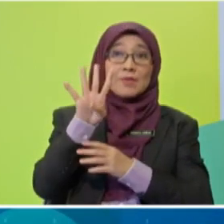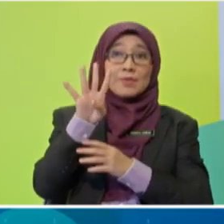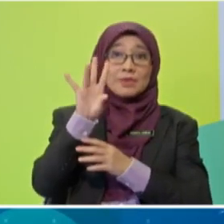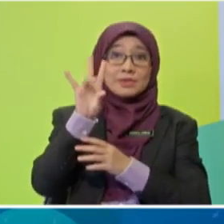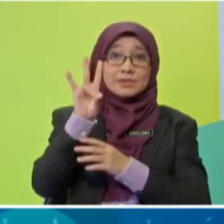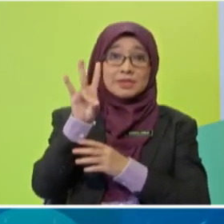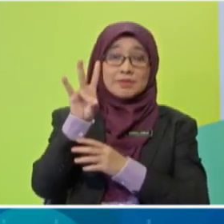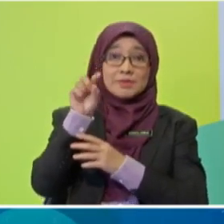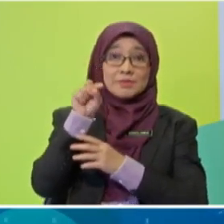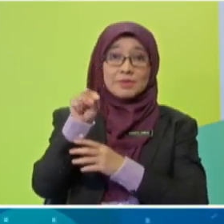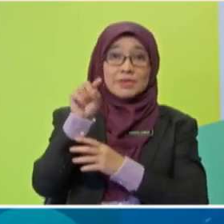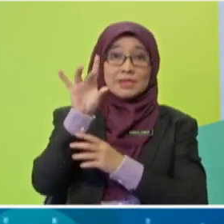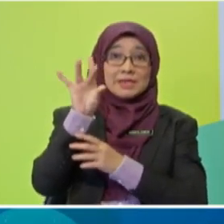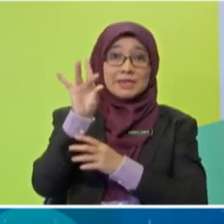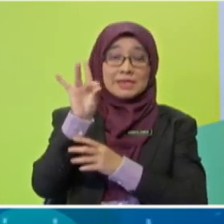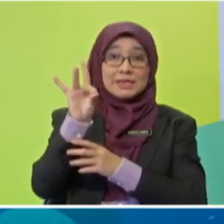47.879.